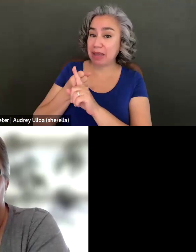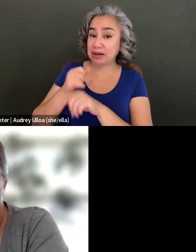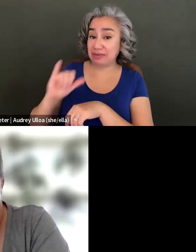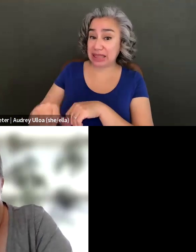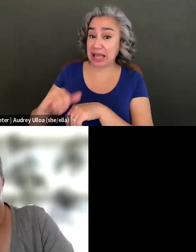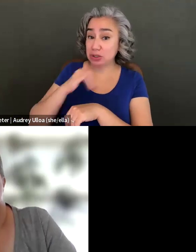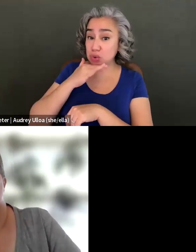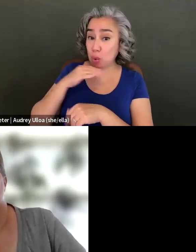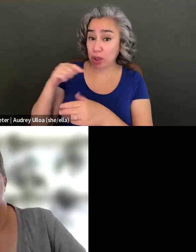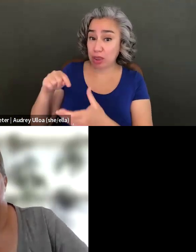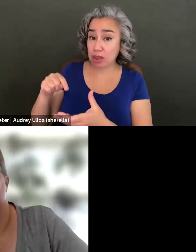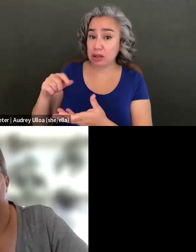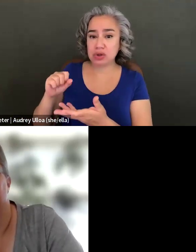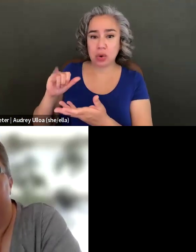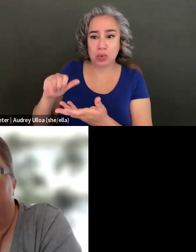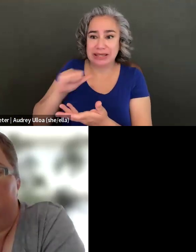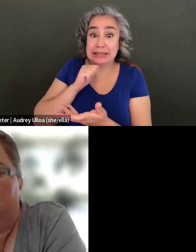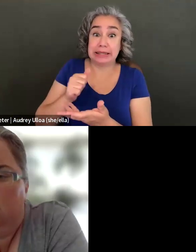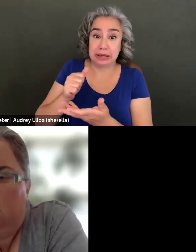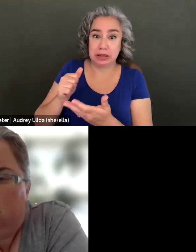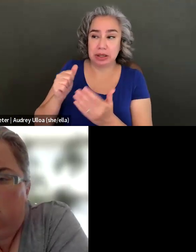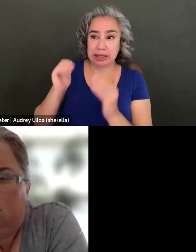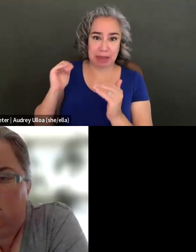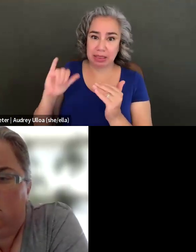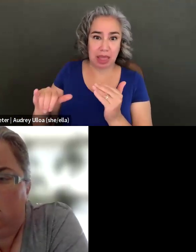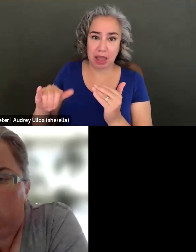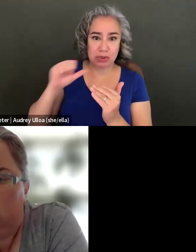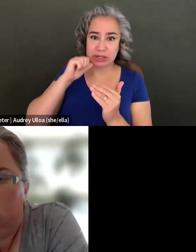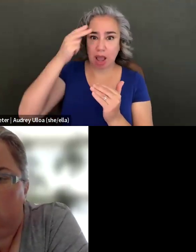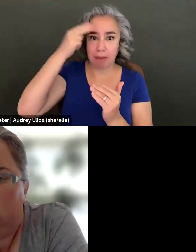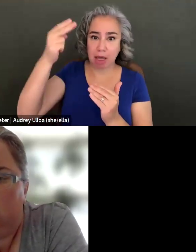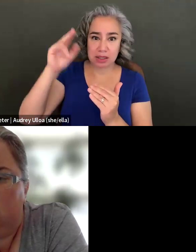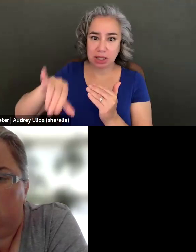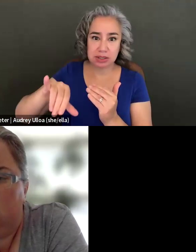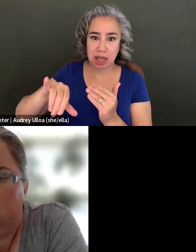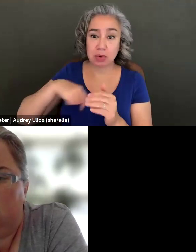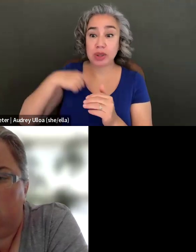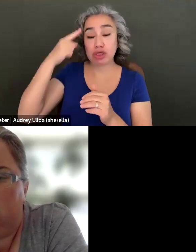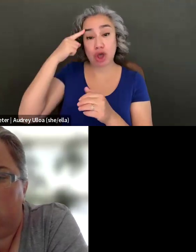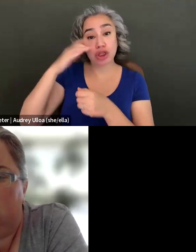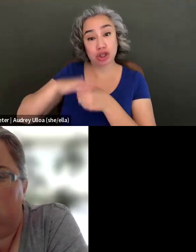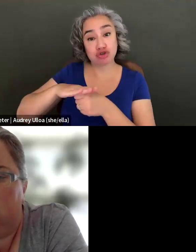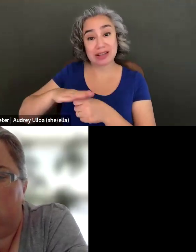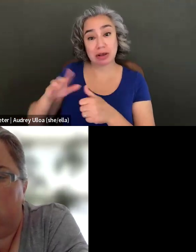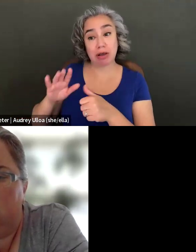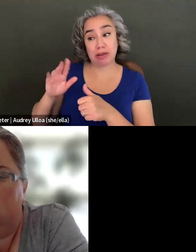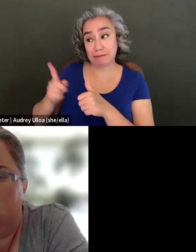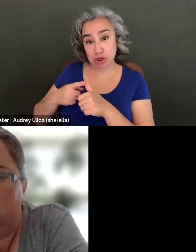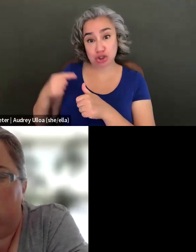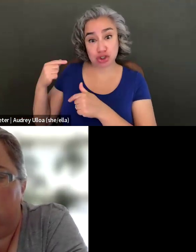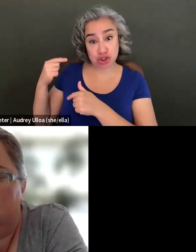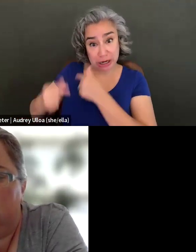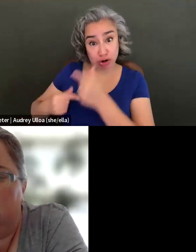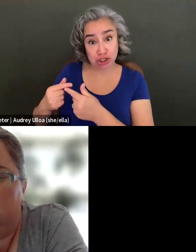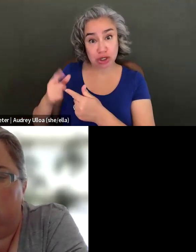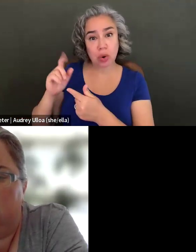soil, which is not what we initially hypothesized. We thought, if anything, the stress on the first generation would cultivate